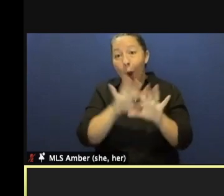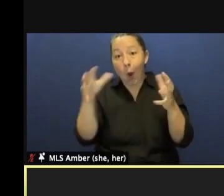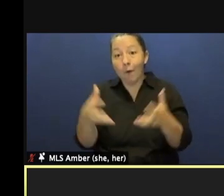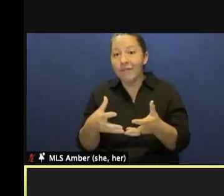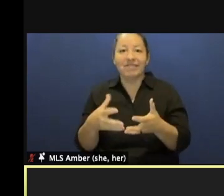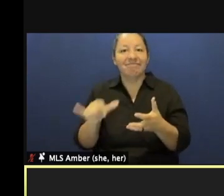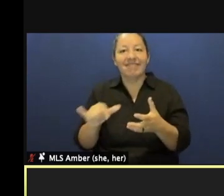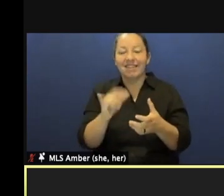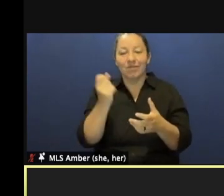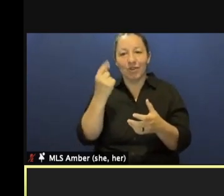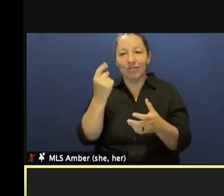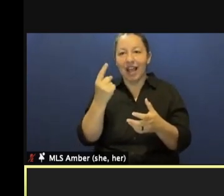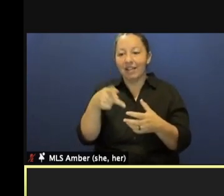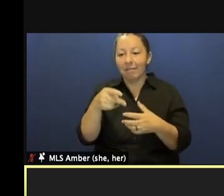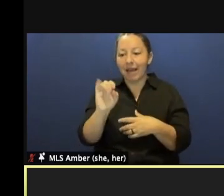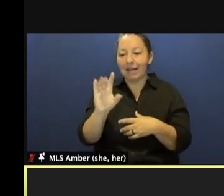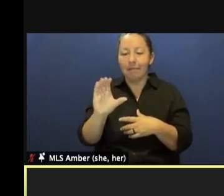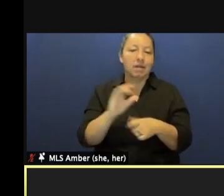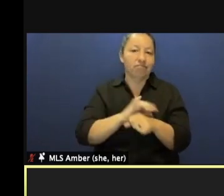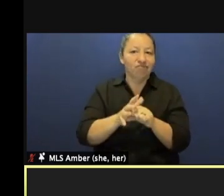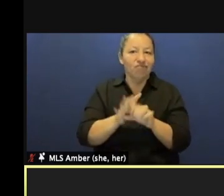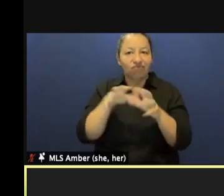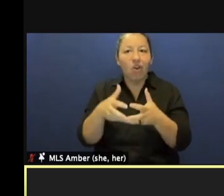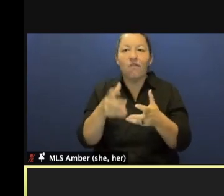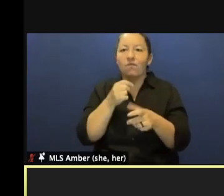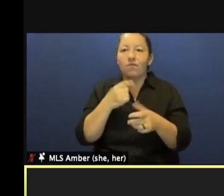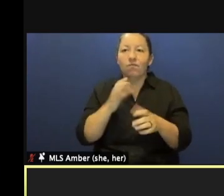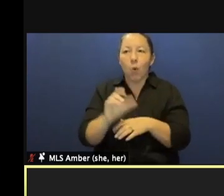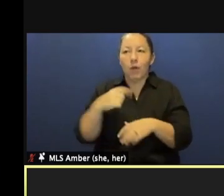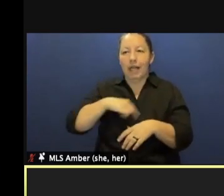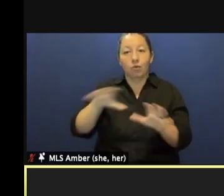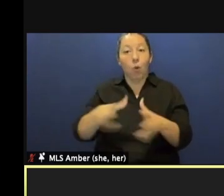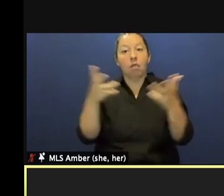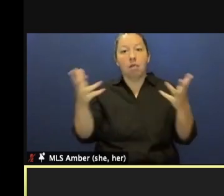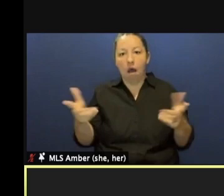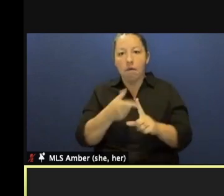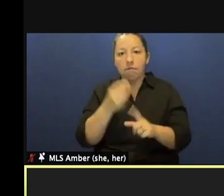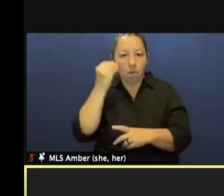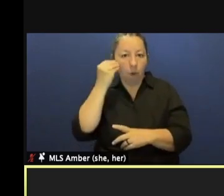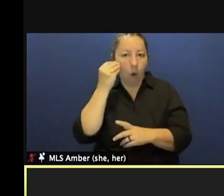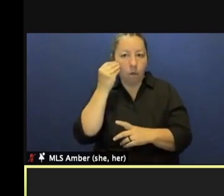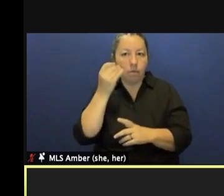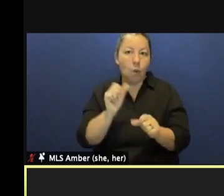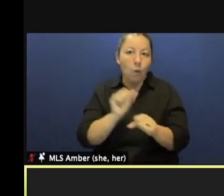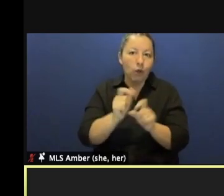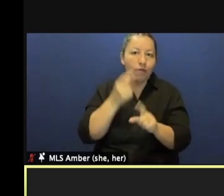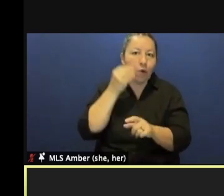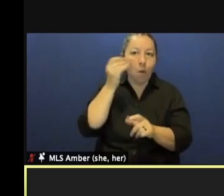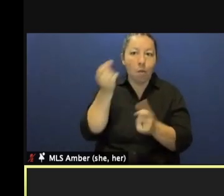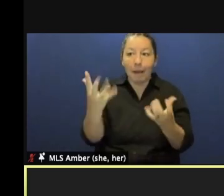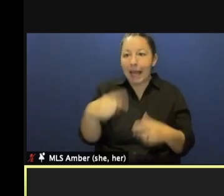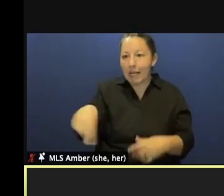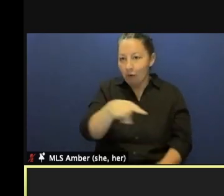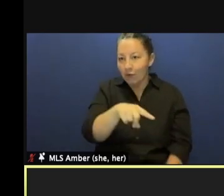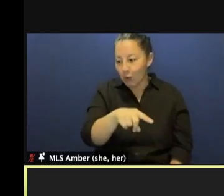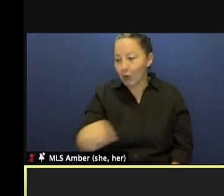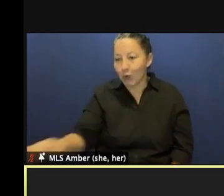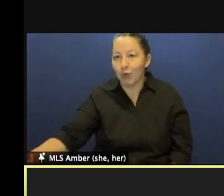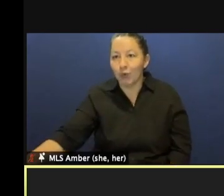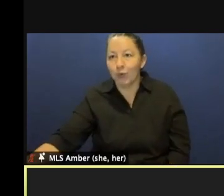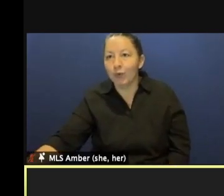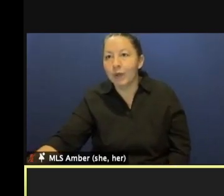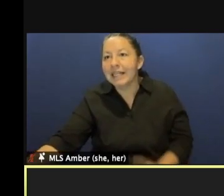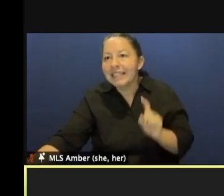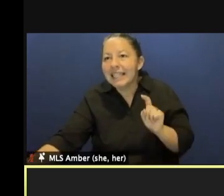to do a whole bunch from home. And so we've been teleworking like many of the rest of you. This is a driving